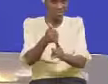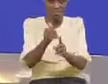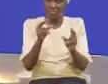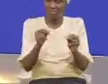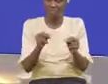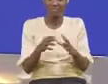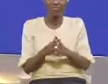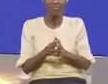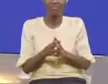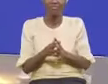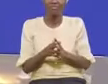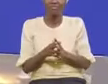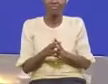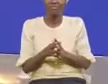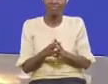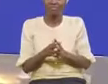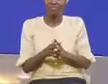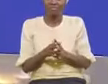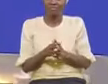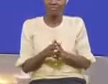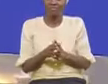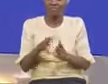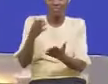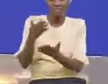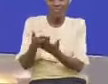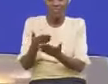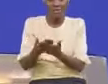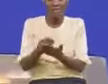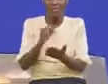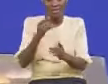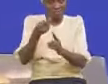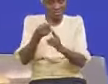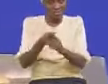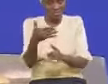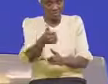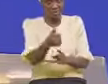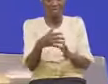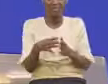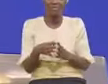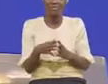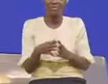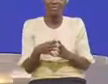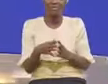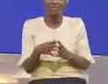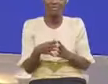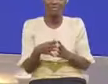Eye esela mocho miangto wo miame o. E ga onto towe.